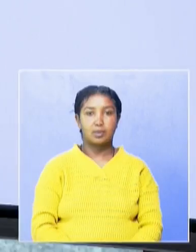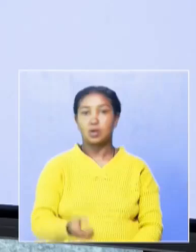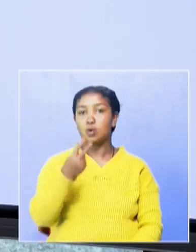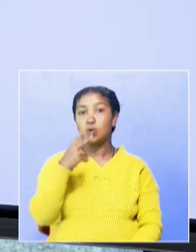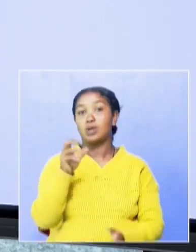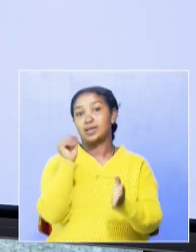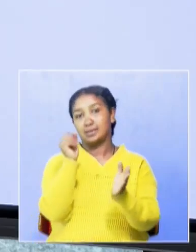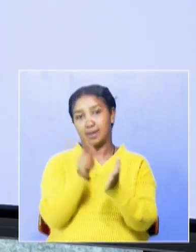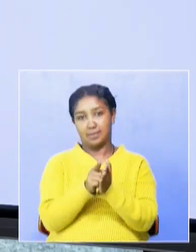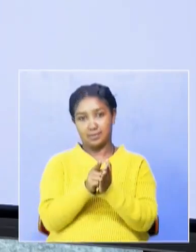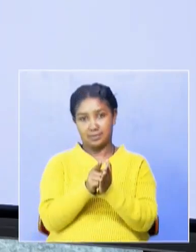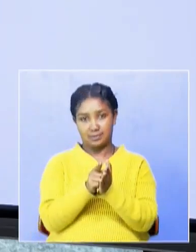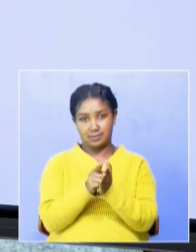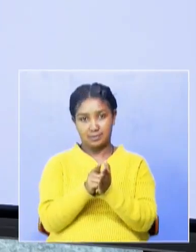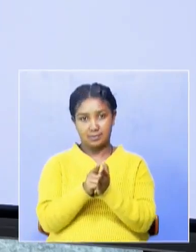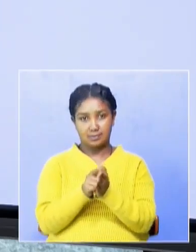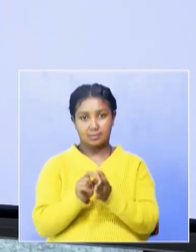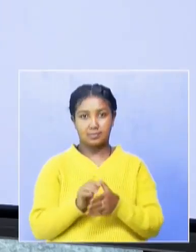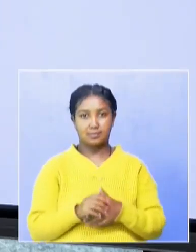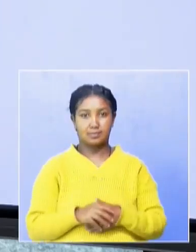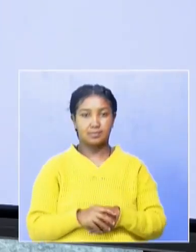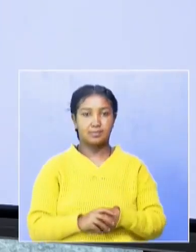Look as example.